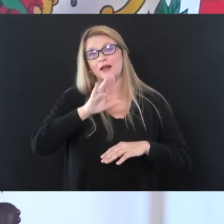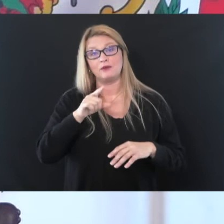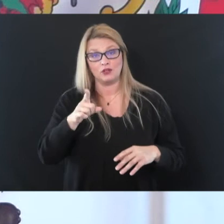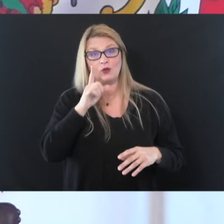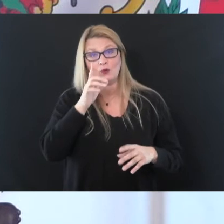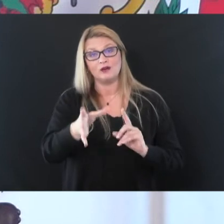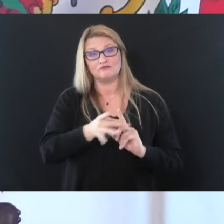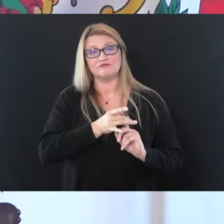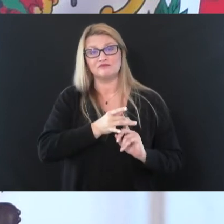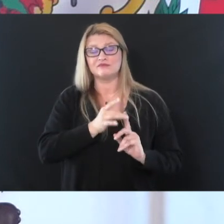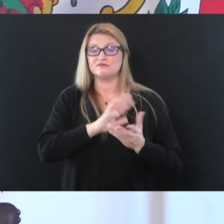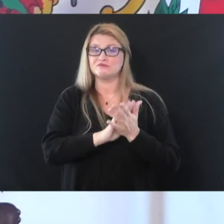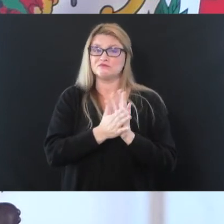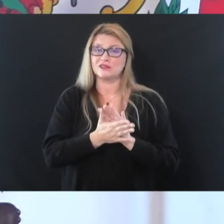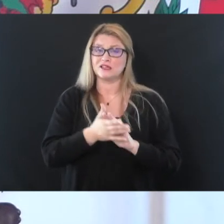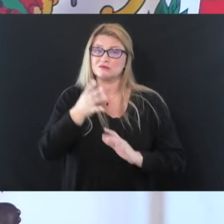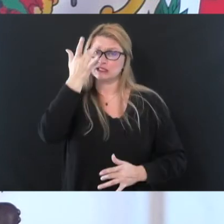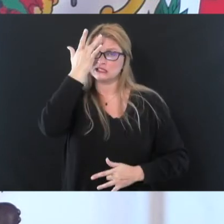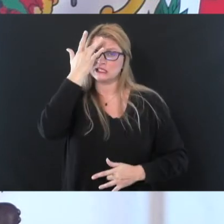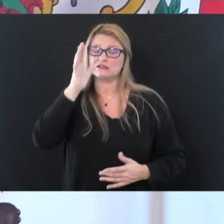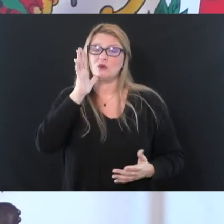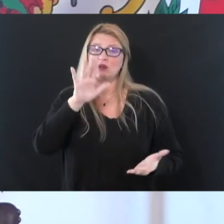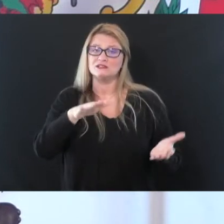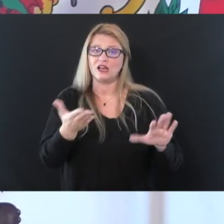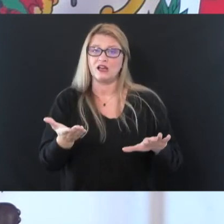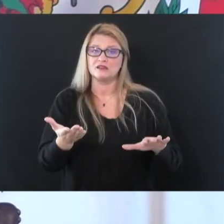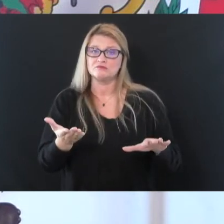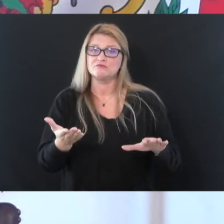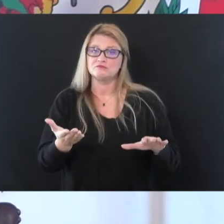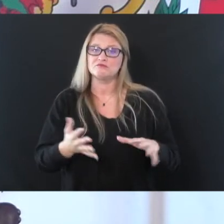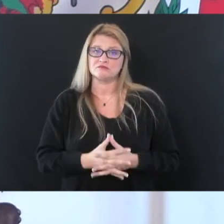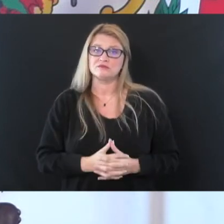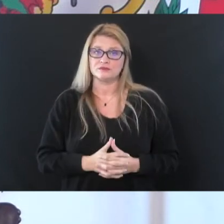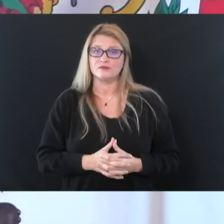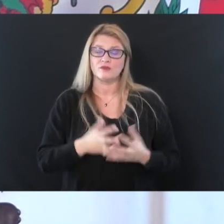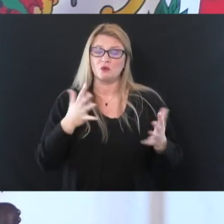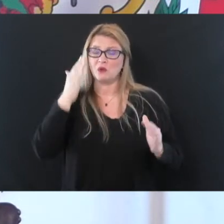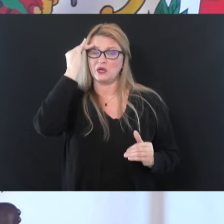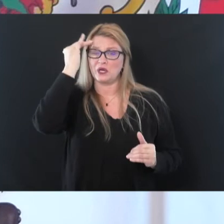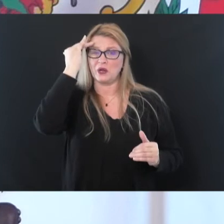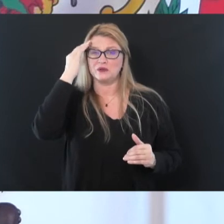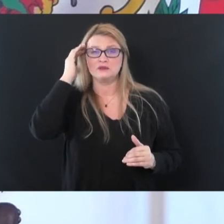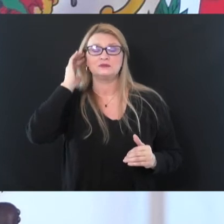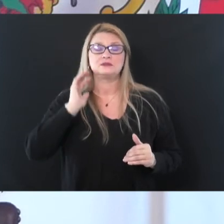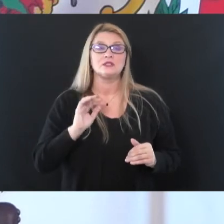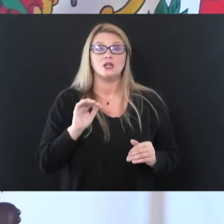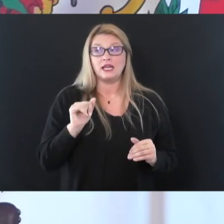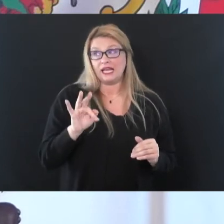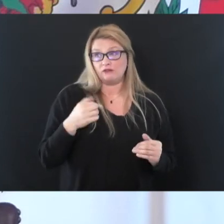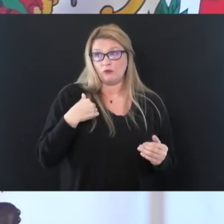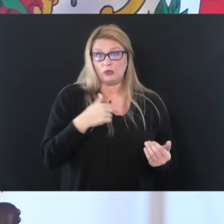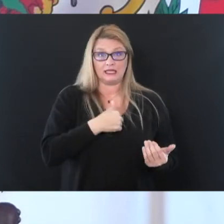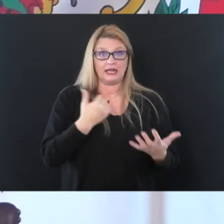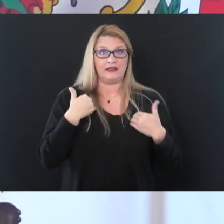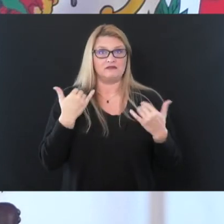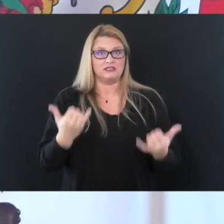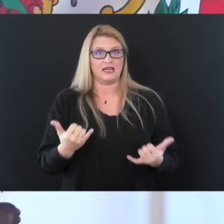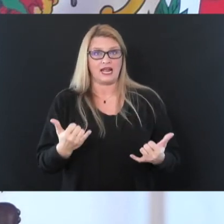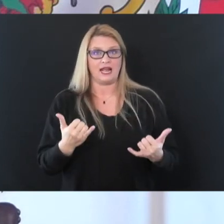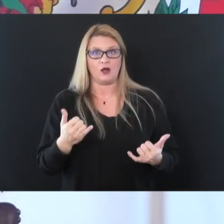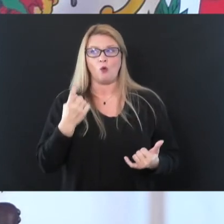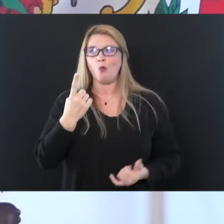die, or an awfully, awfully good chance. And we know if we've only got now a box